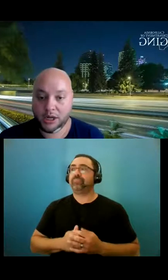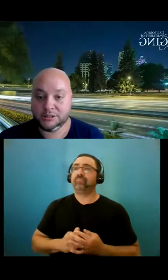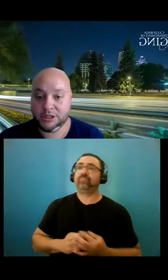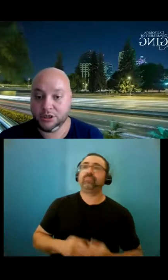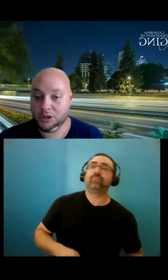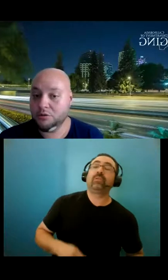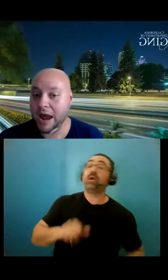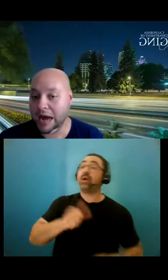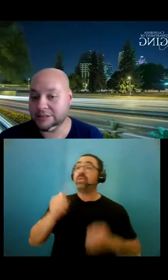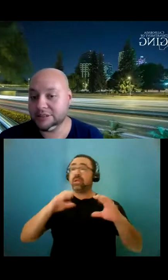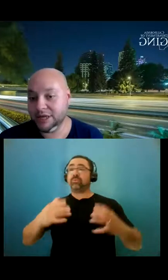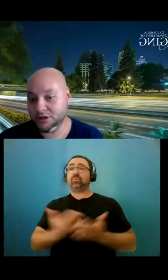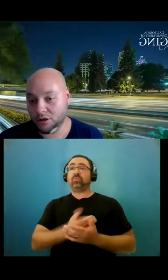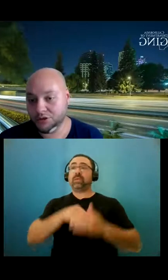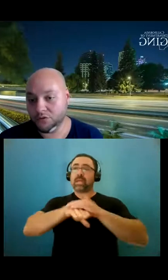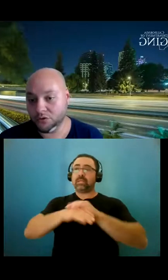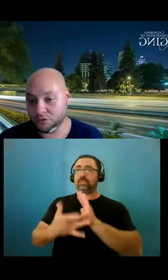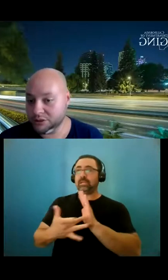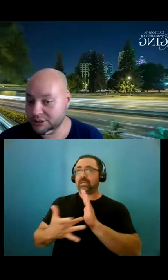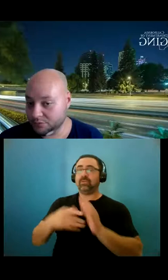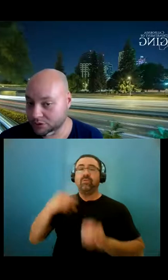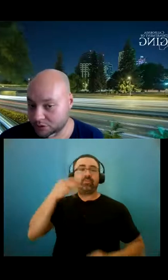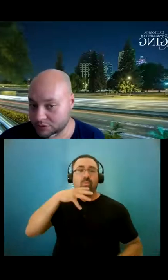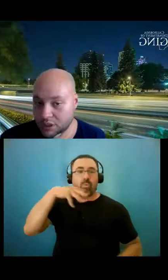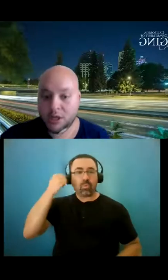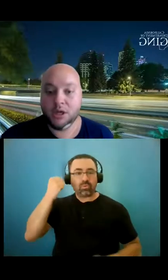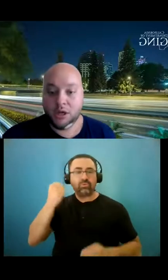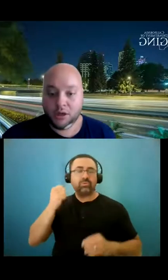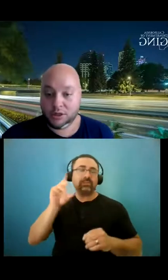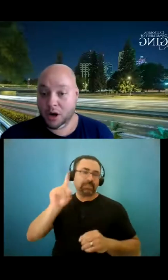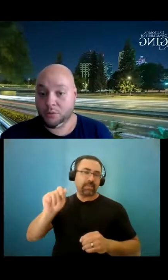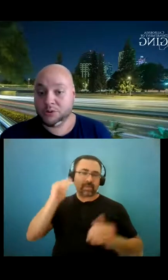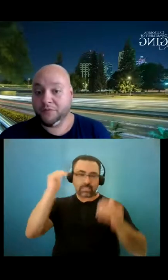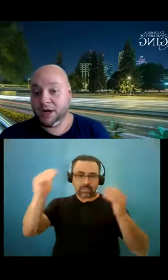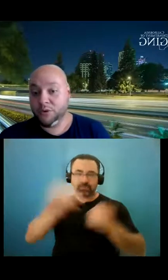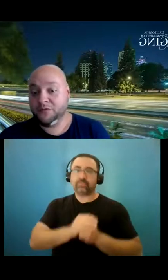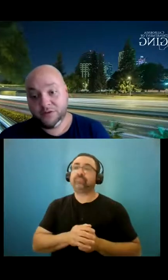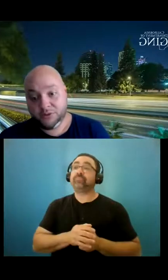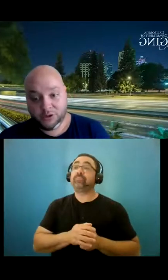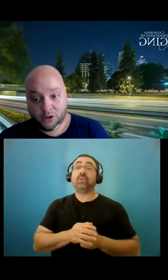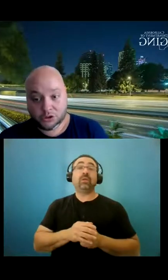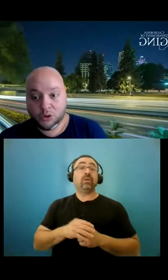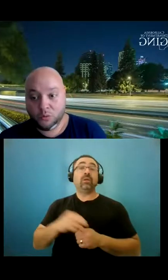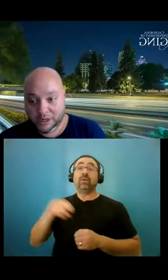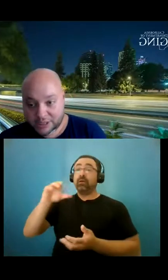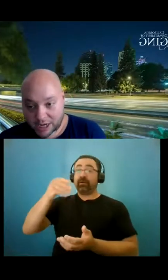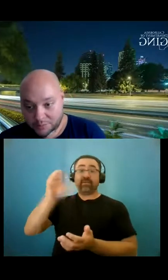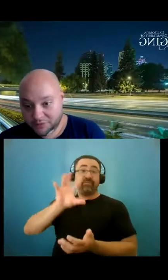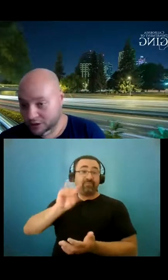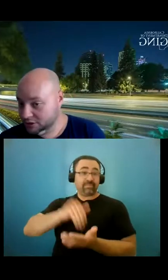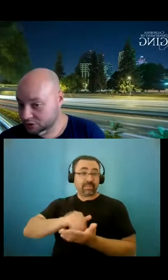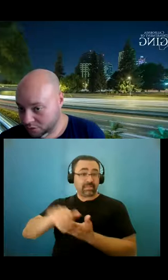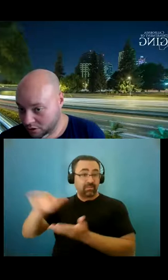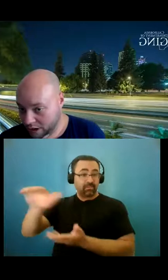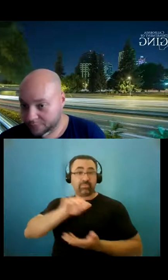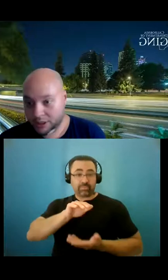category is the new access to technology for older and disabled adults. The department was provided with $50 million one time to